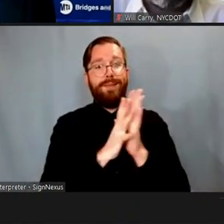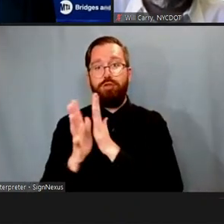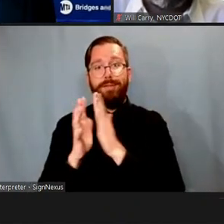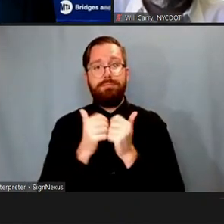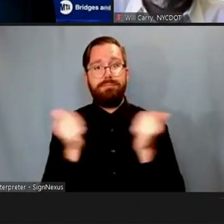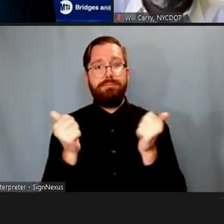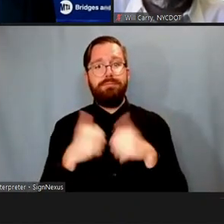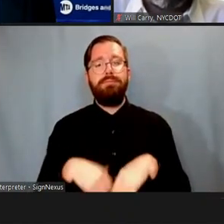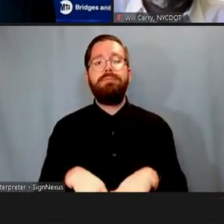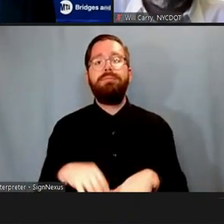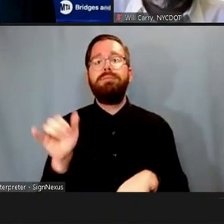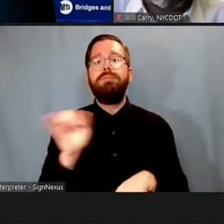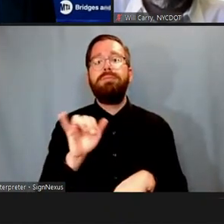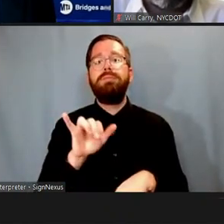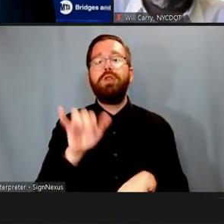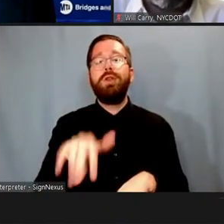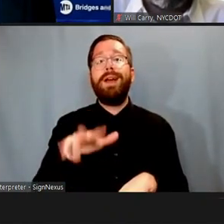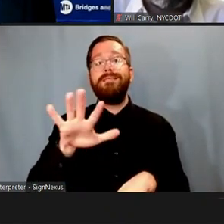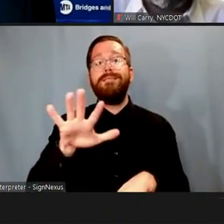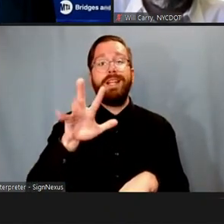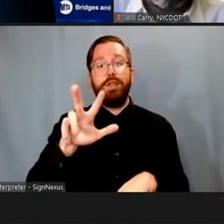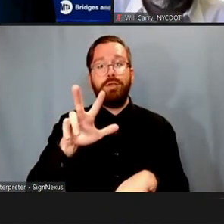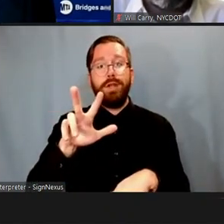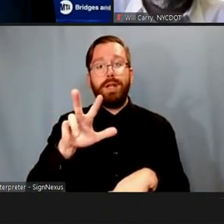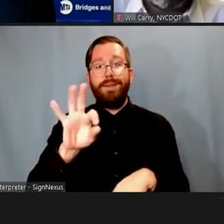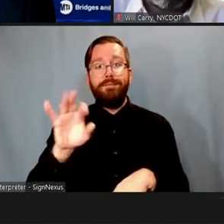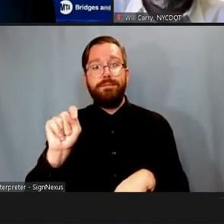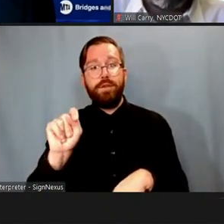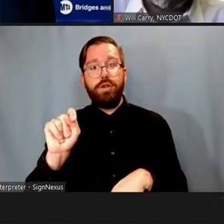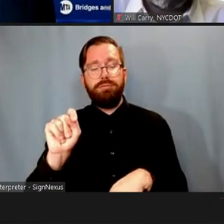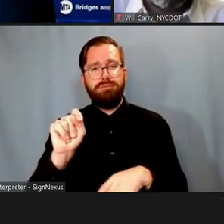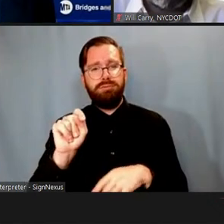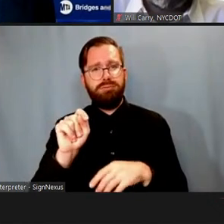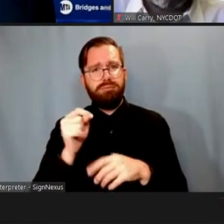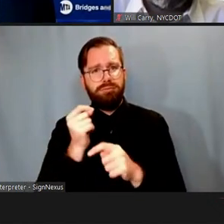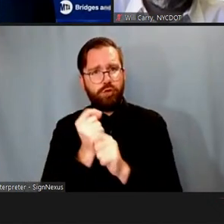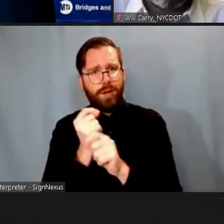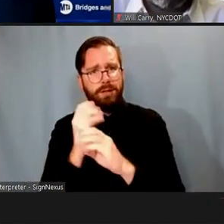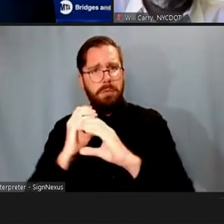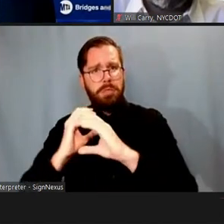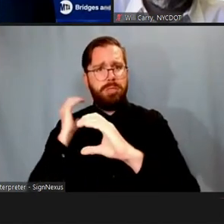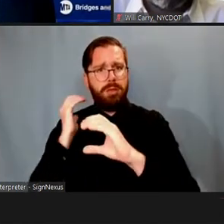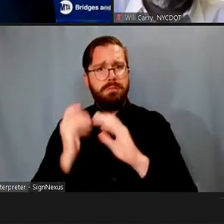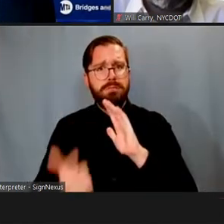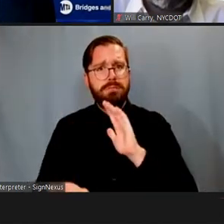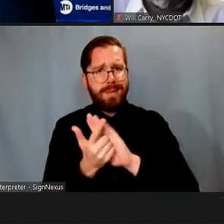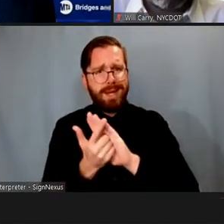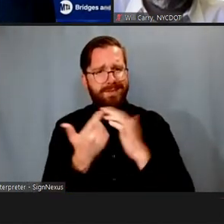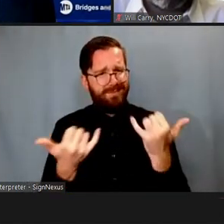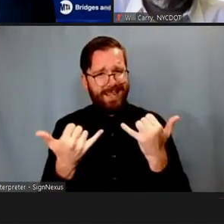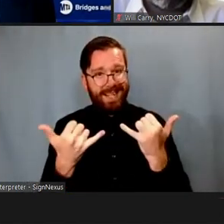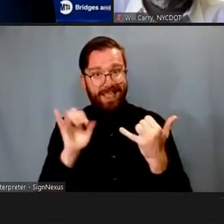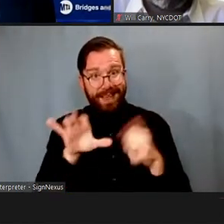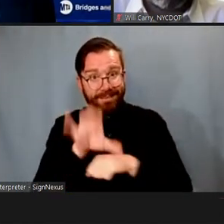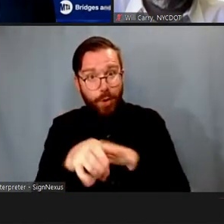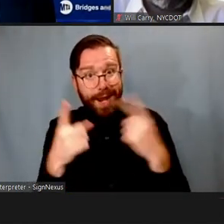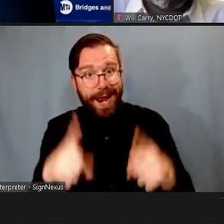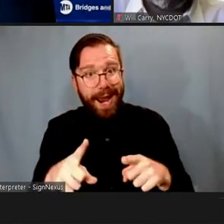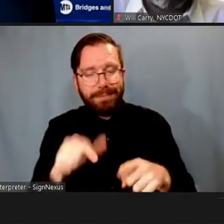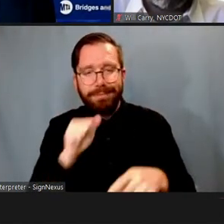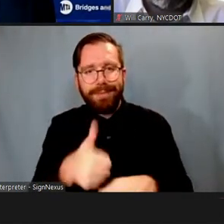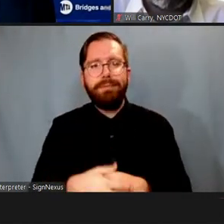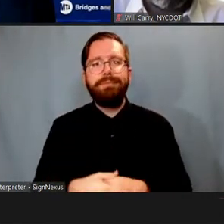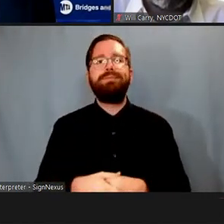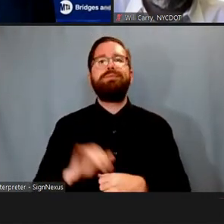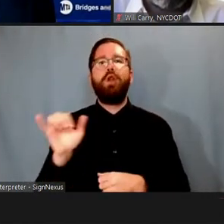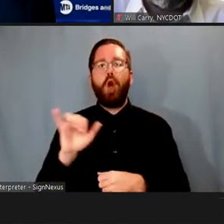53-foot tractor band that's already not enforced creating a placard corruption force that is citizens in force